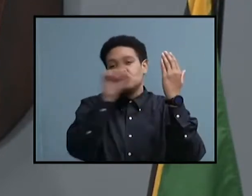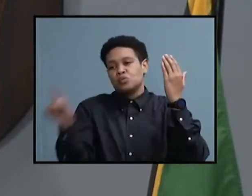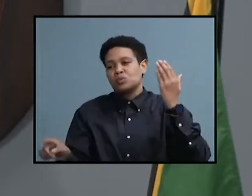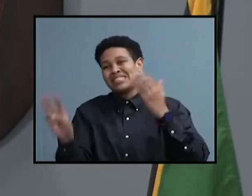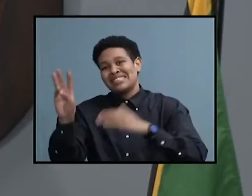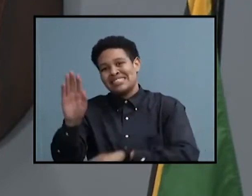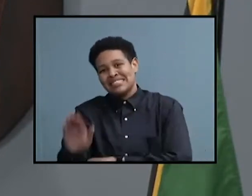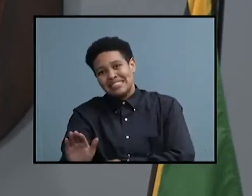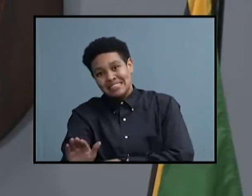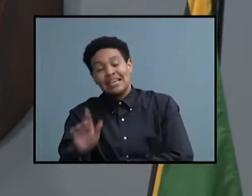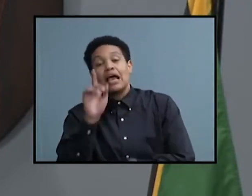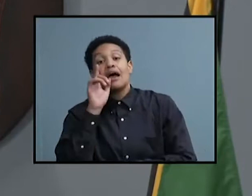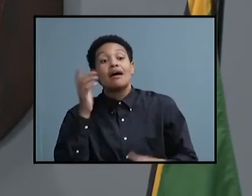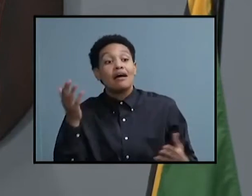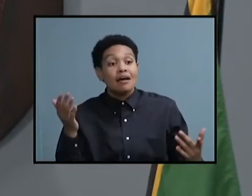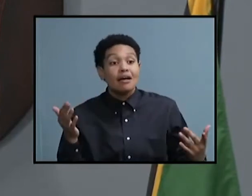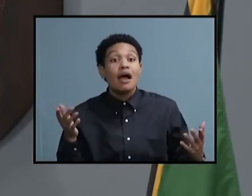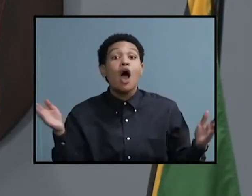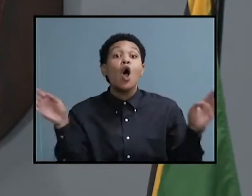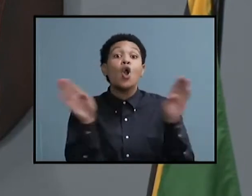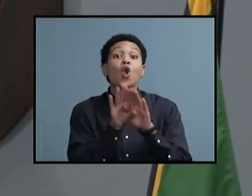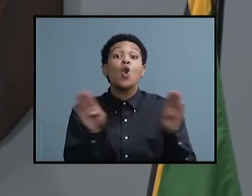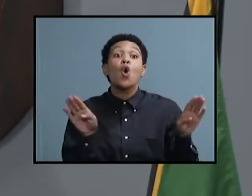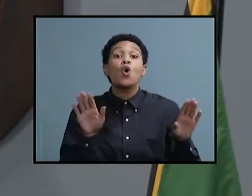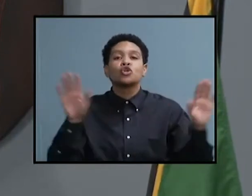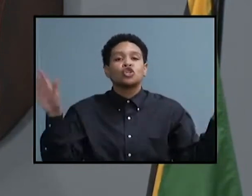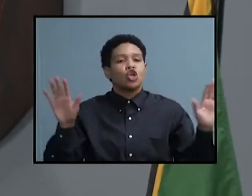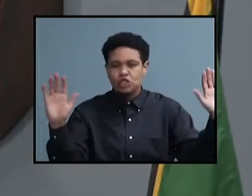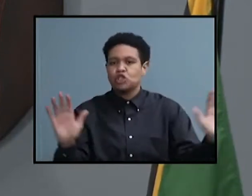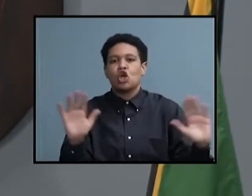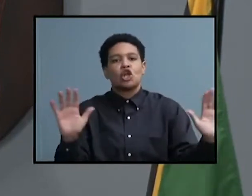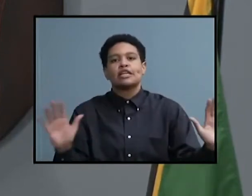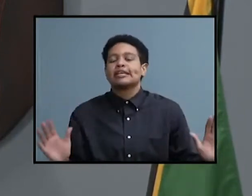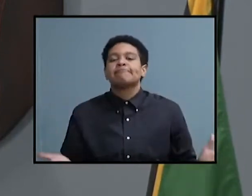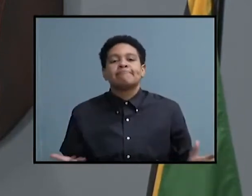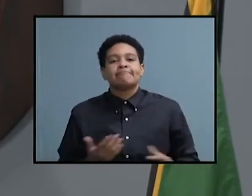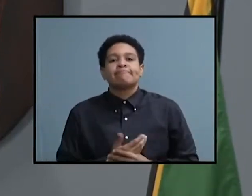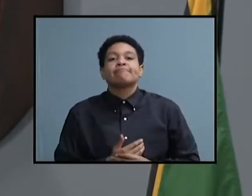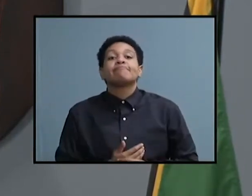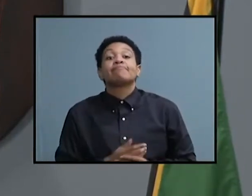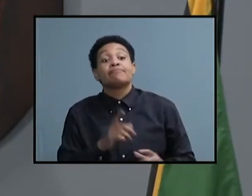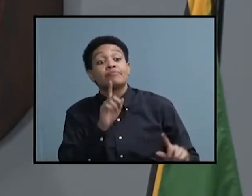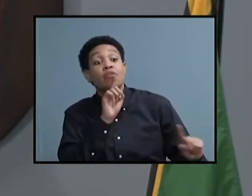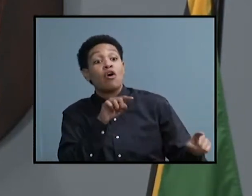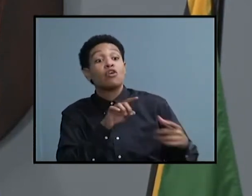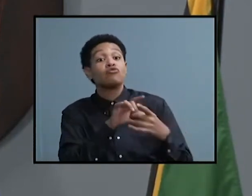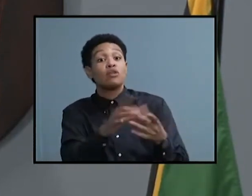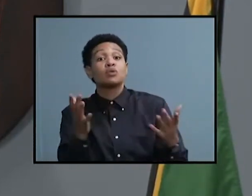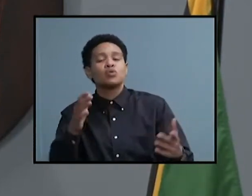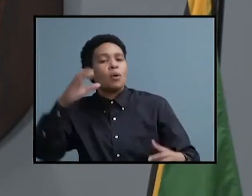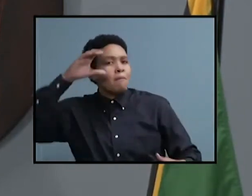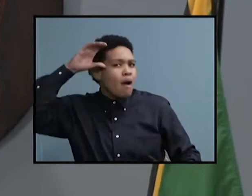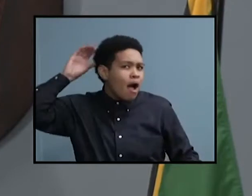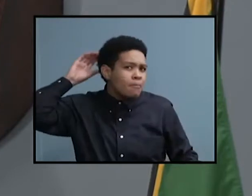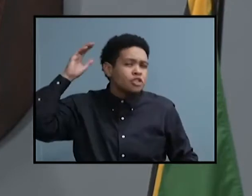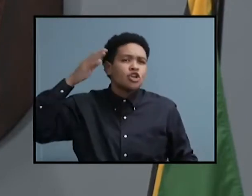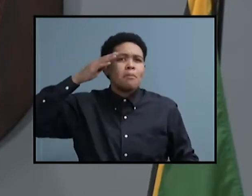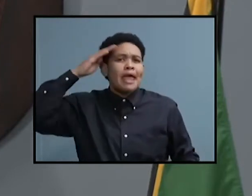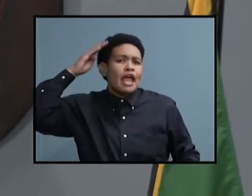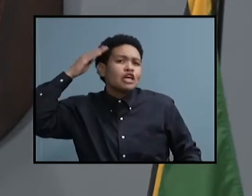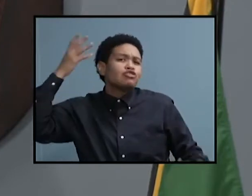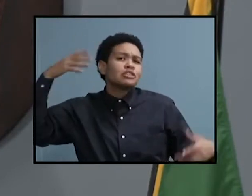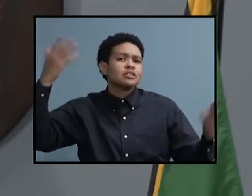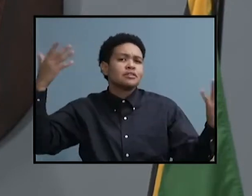p.m., and closed on Sundays. Orders in relation to barbershops and hair